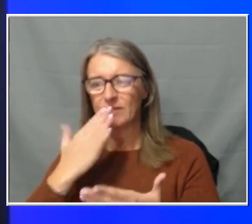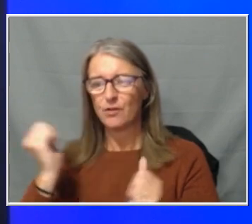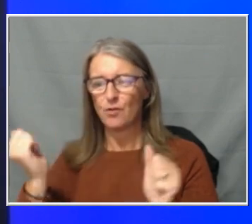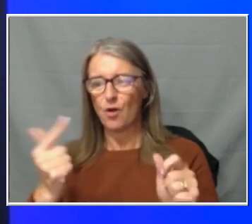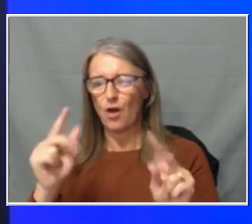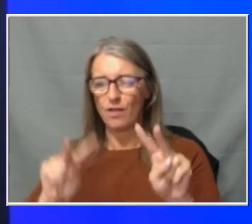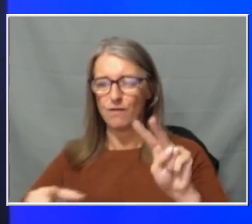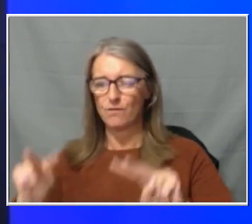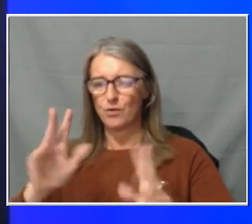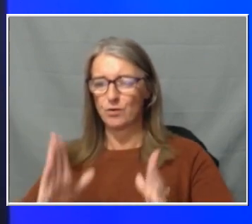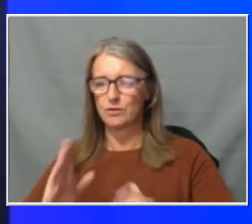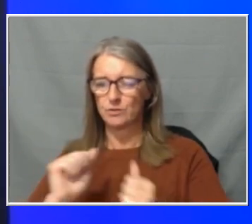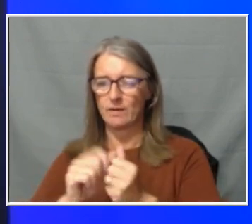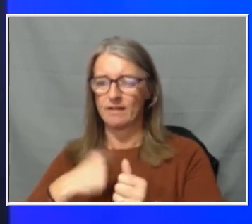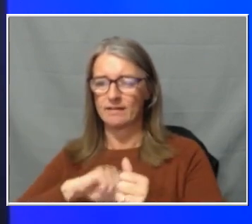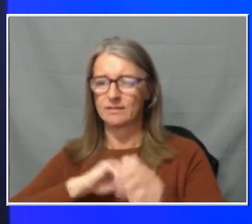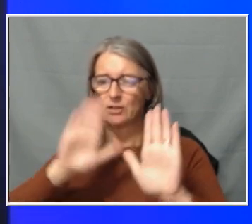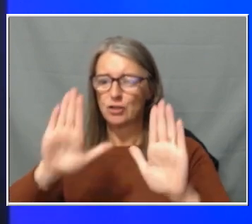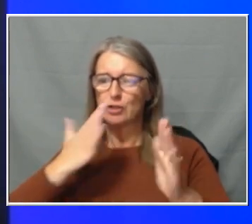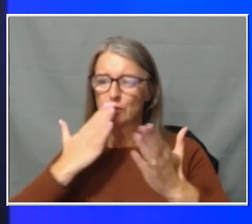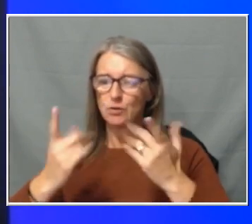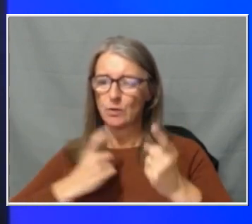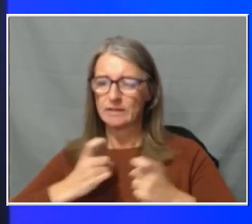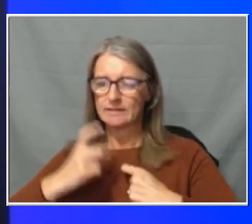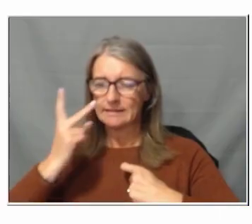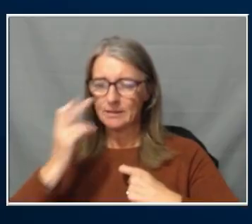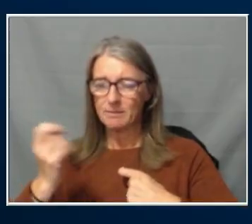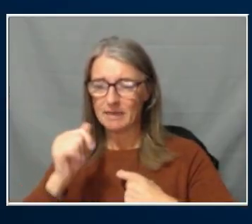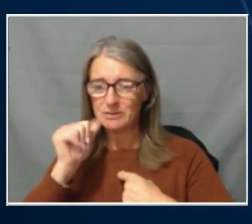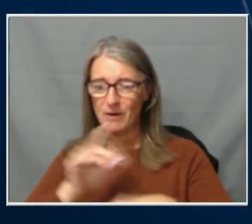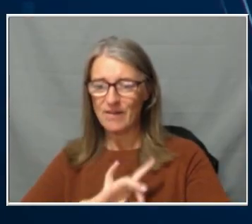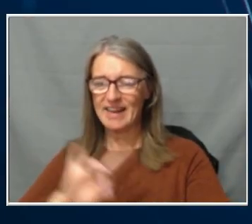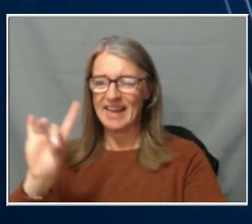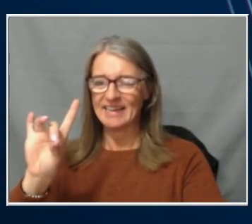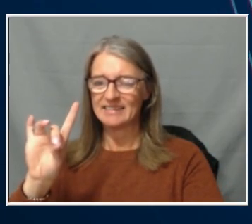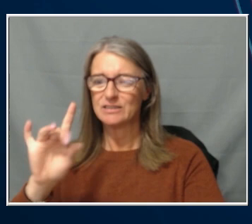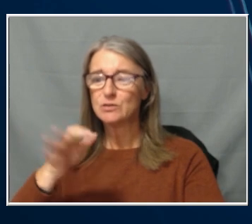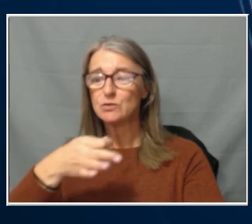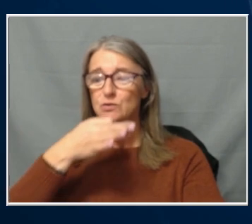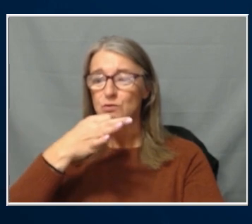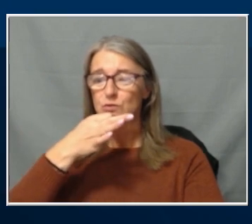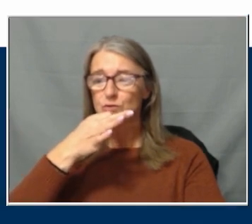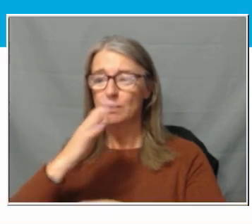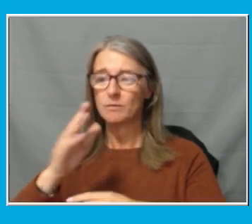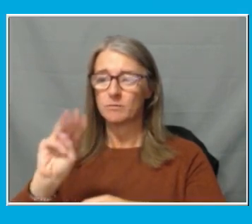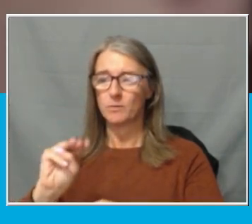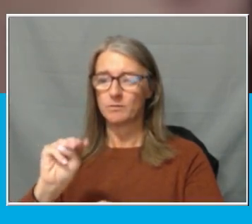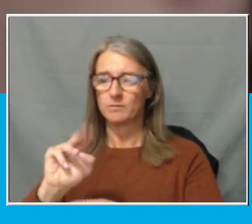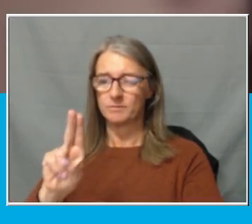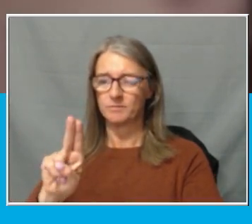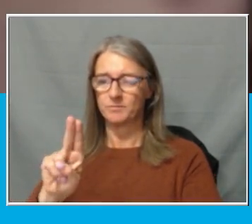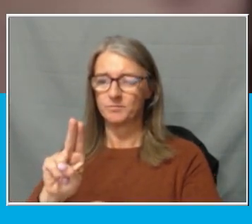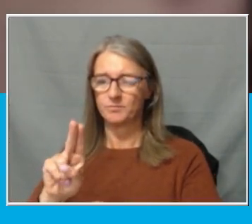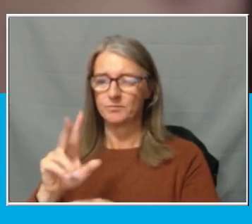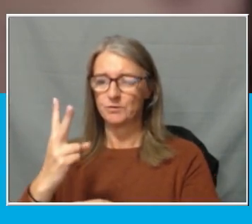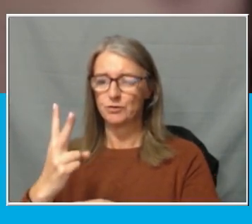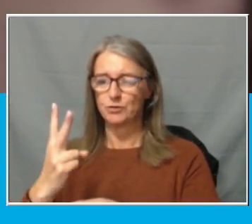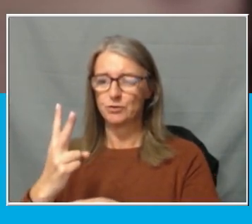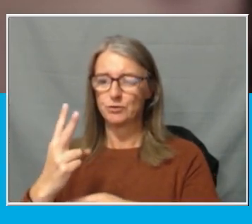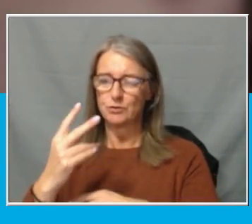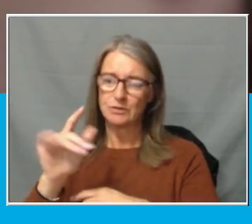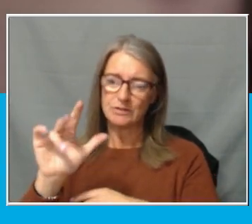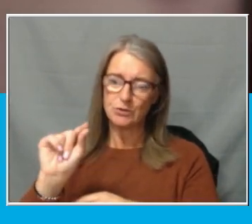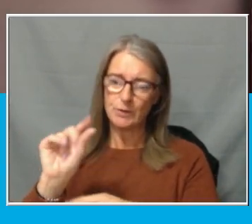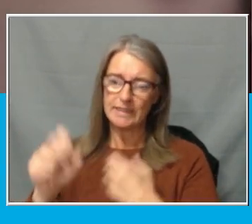viewers today for being with us and all your great questions. We'll see you back here tomorrow at 8. Coming up tomorrow on the Morning Medical Update. 2 decades of